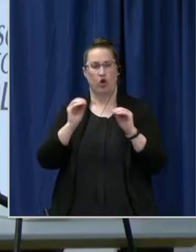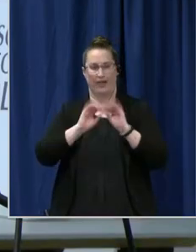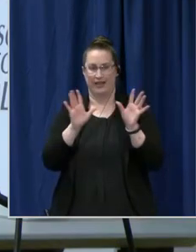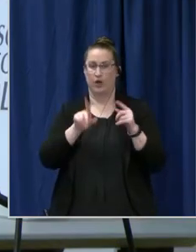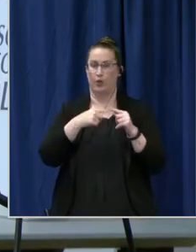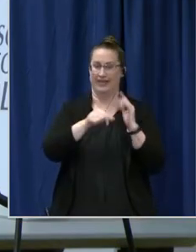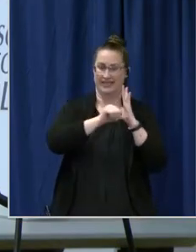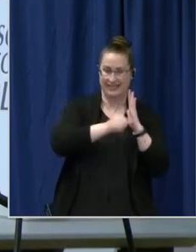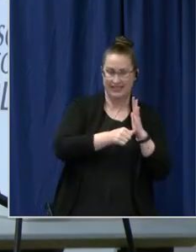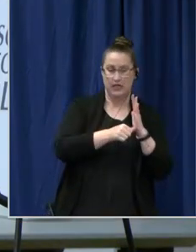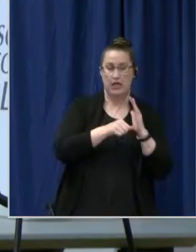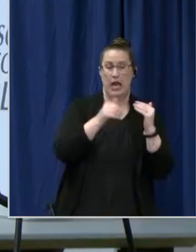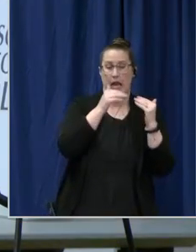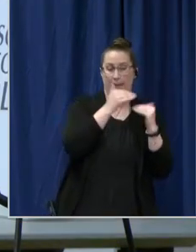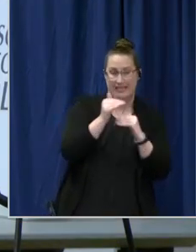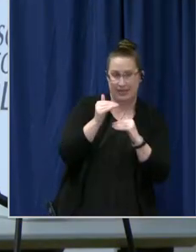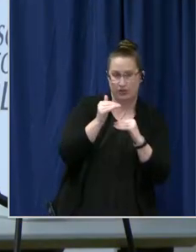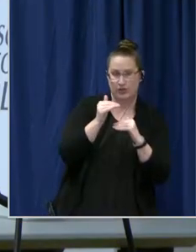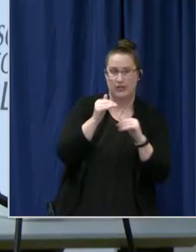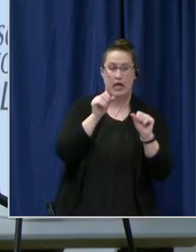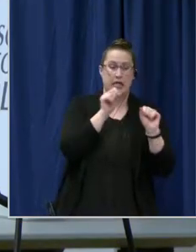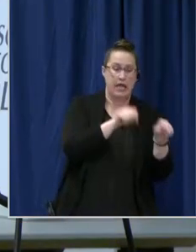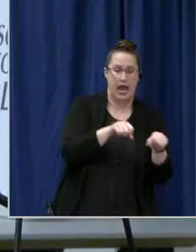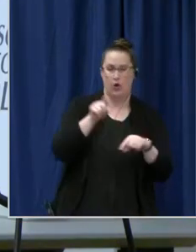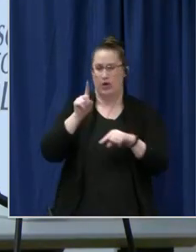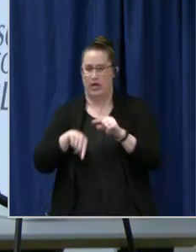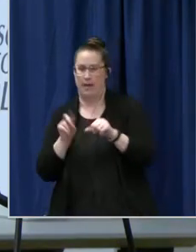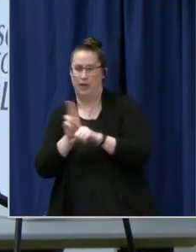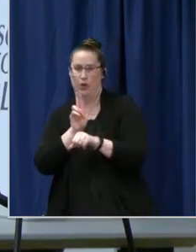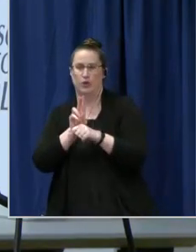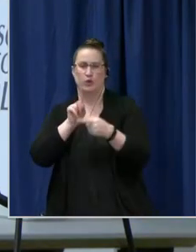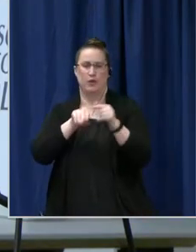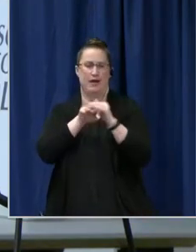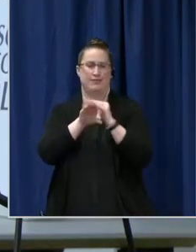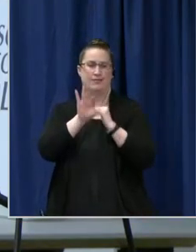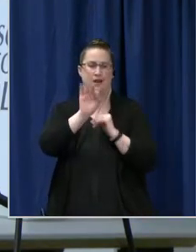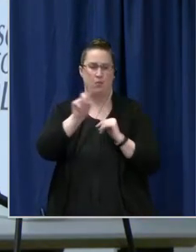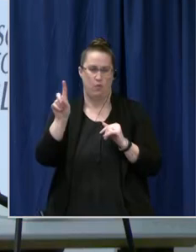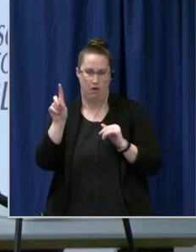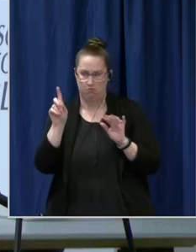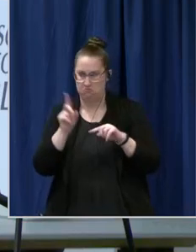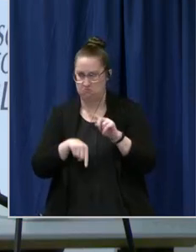the limitations to which they can or cannot be utilized to access 911.